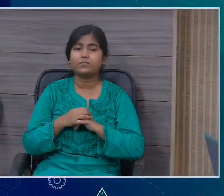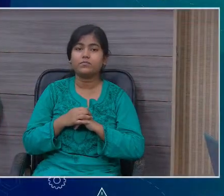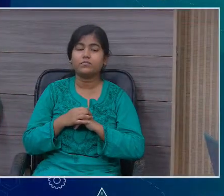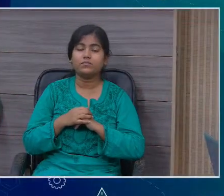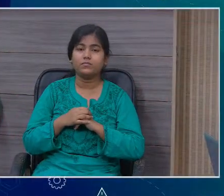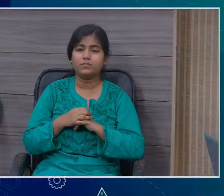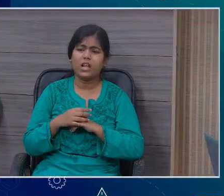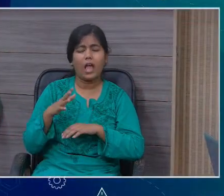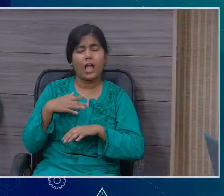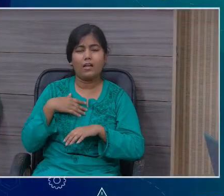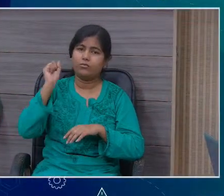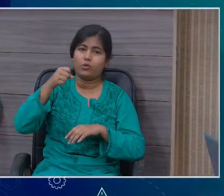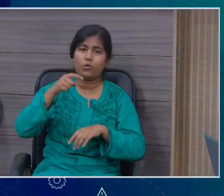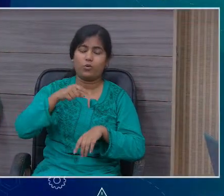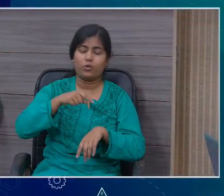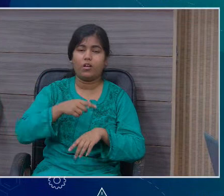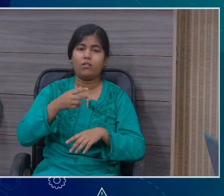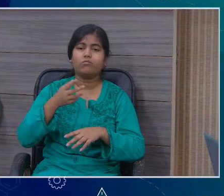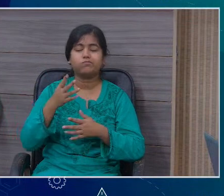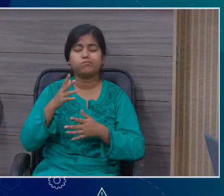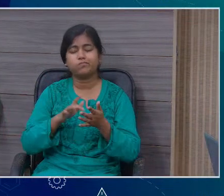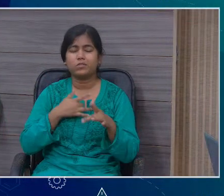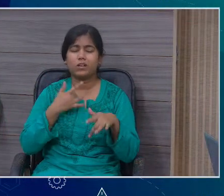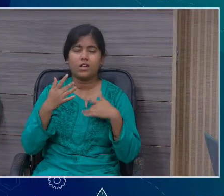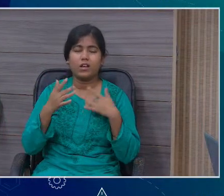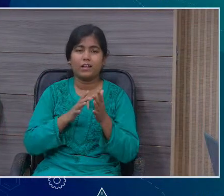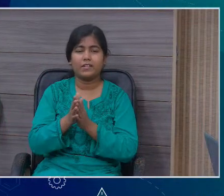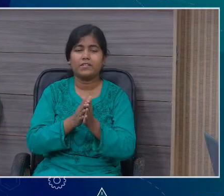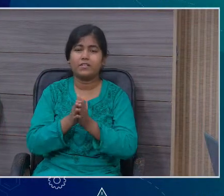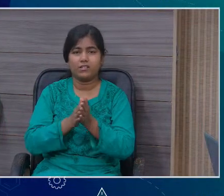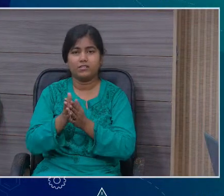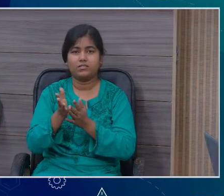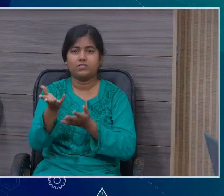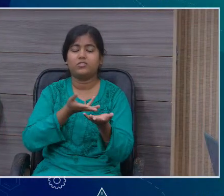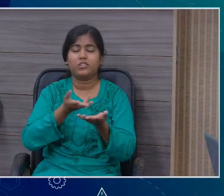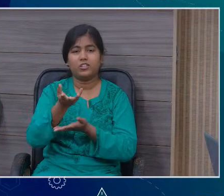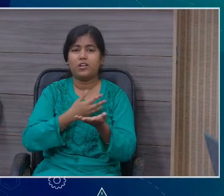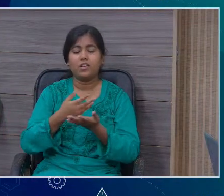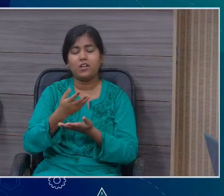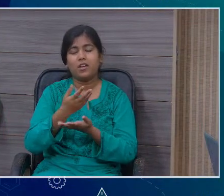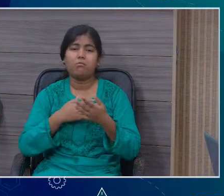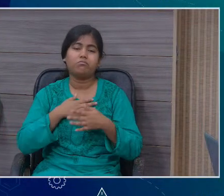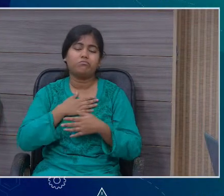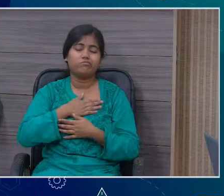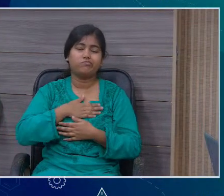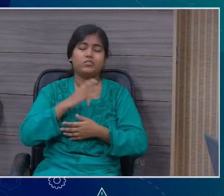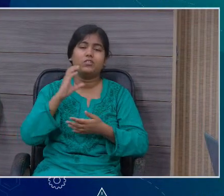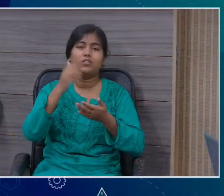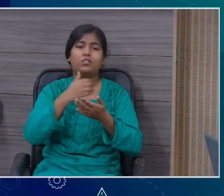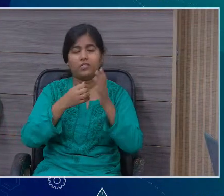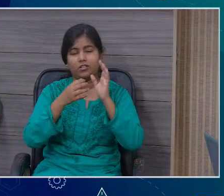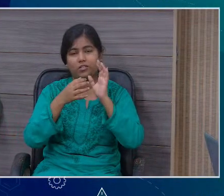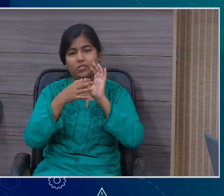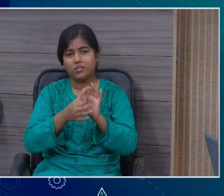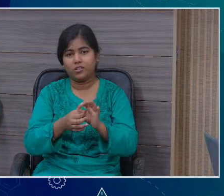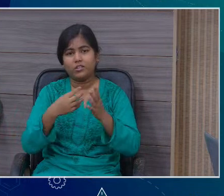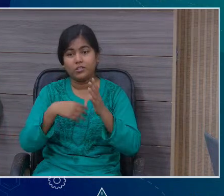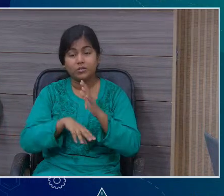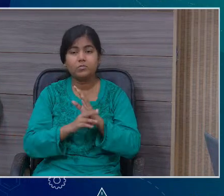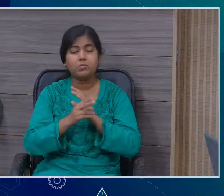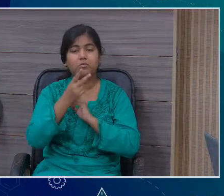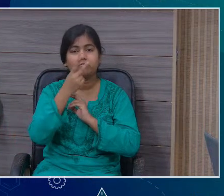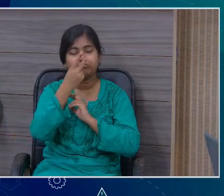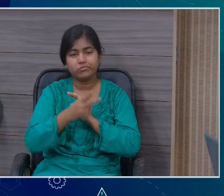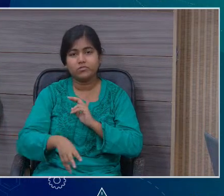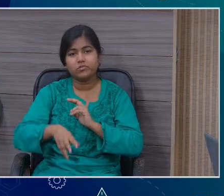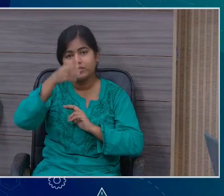very interesting session, and we have learned a lot from this entire discussion and from this entire chapter. And there are certain morals also